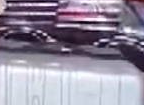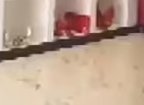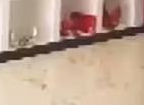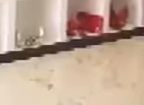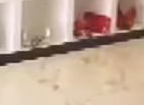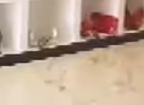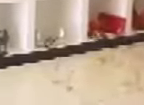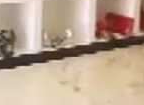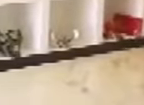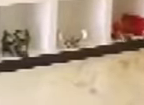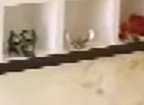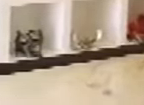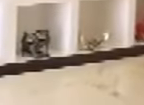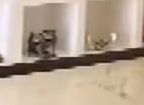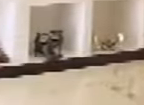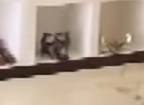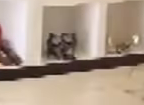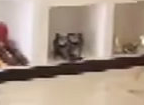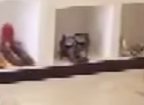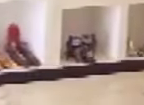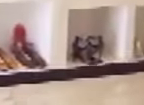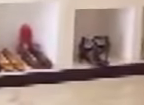bi fi.